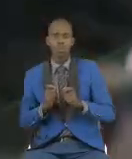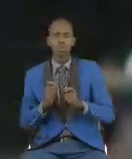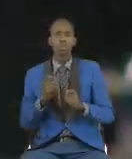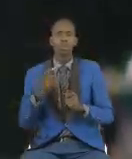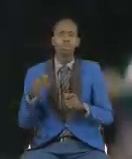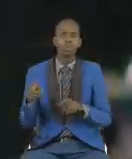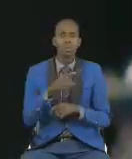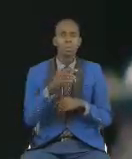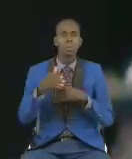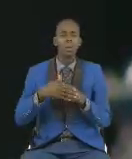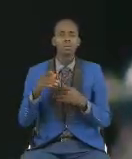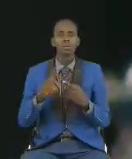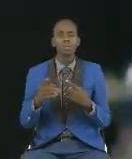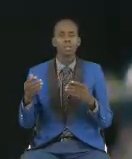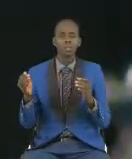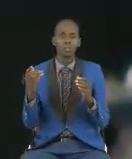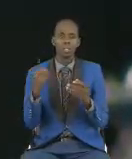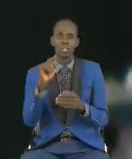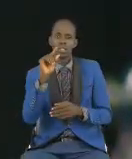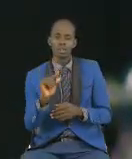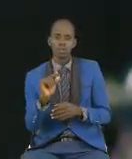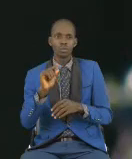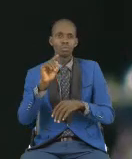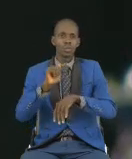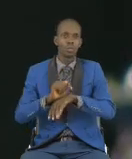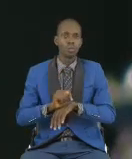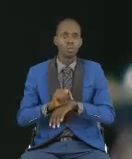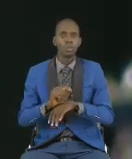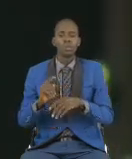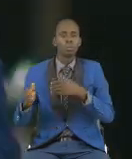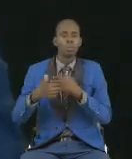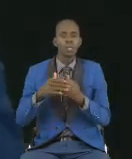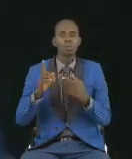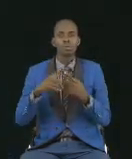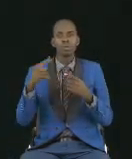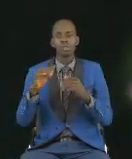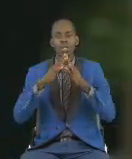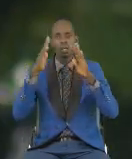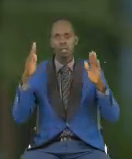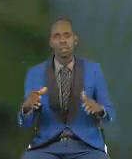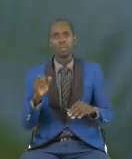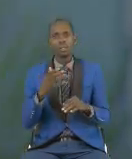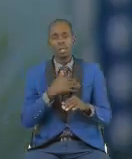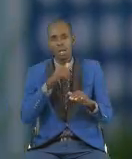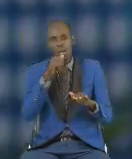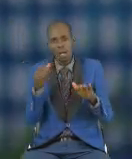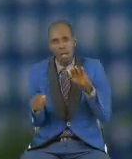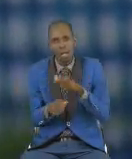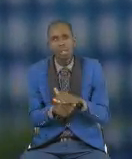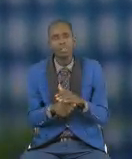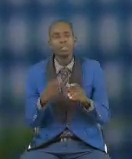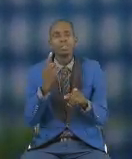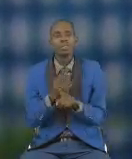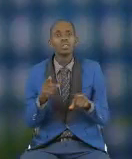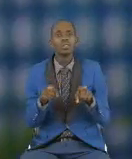little temple, to drive them back to their houses and hide, just like after Christ